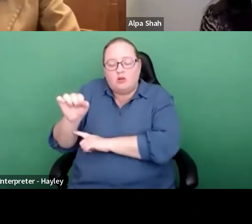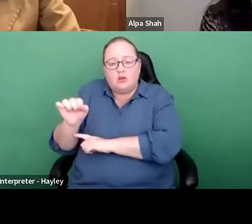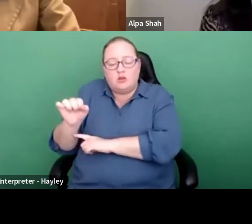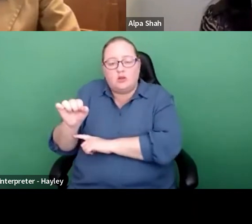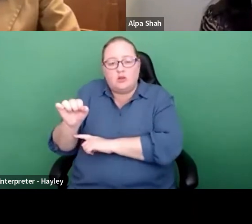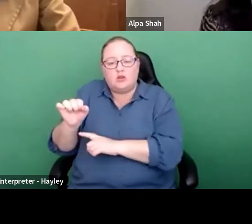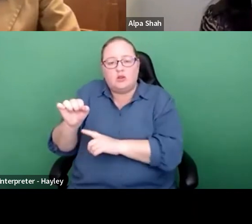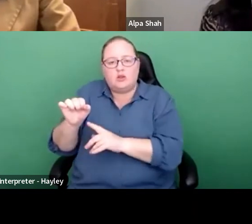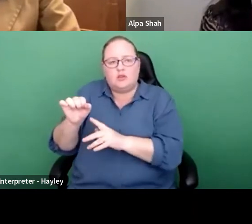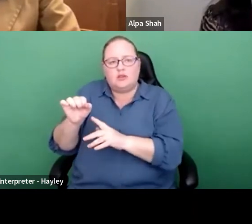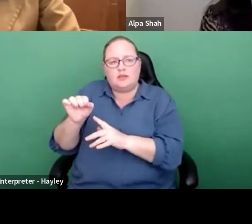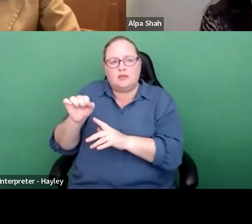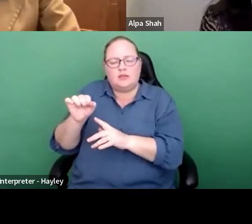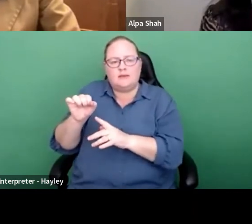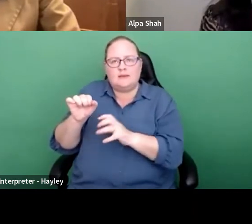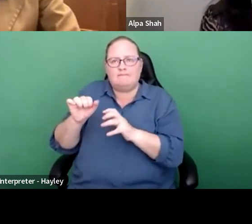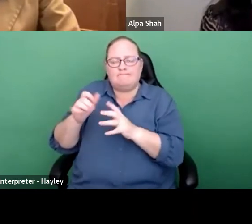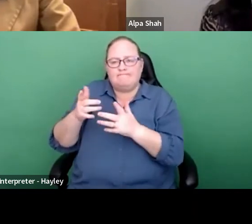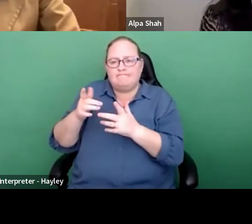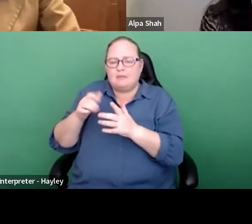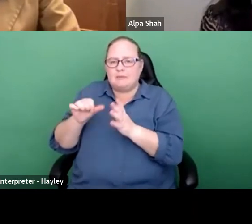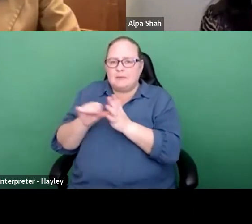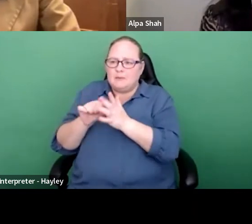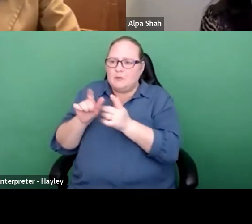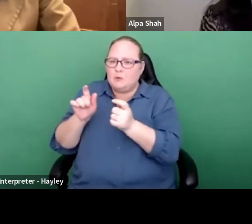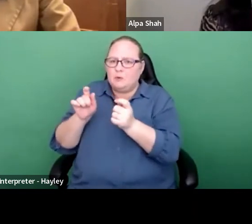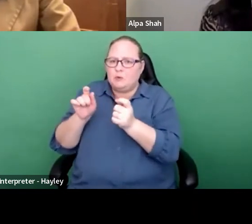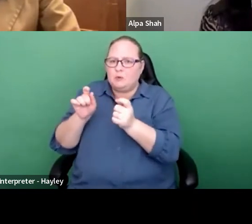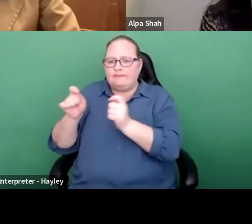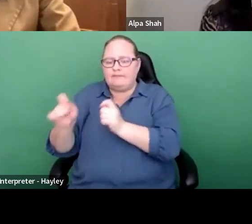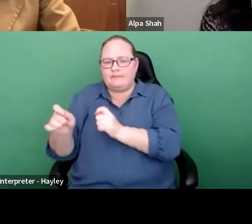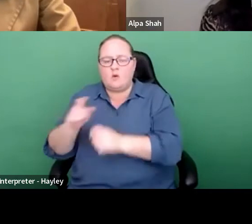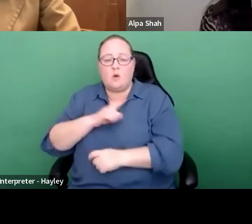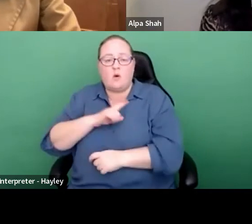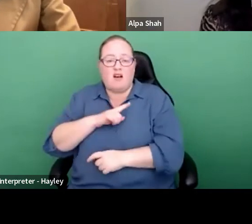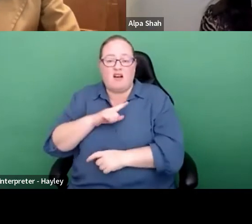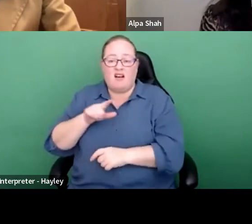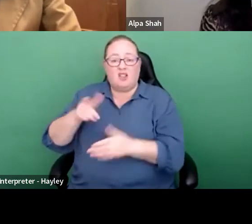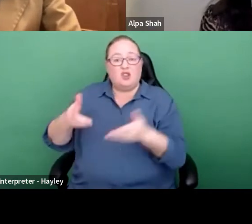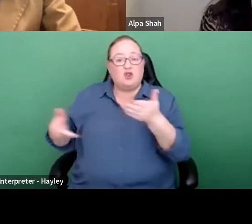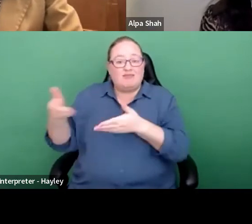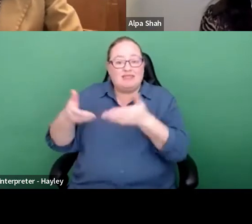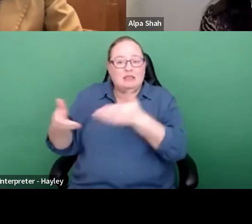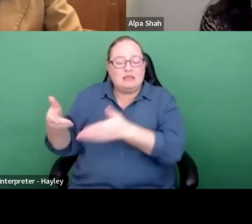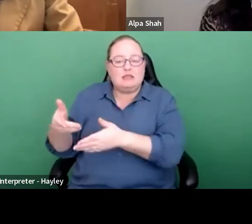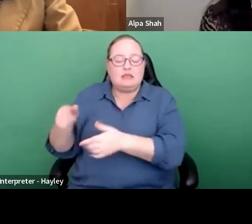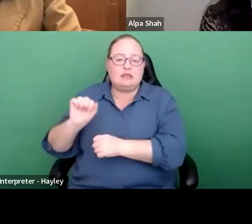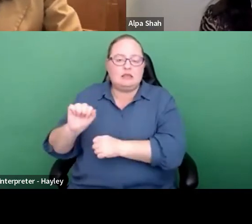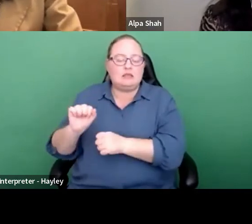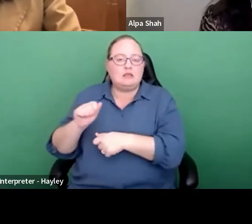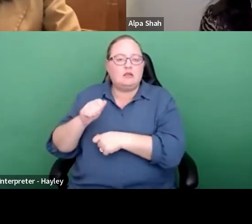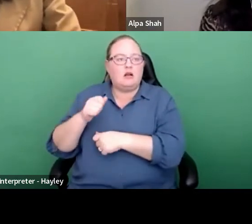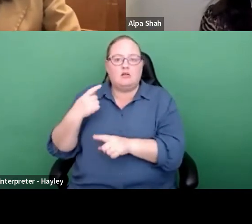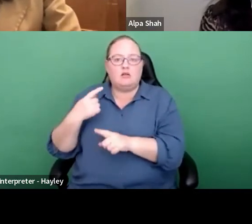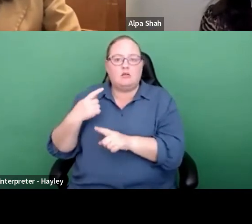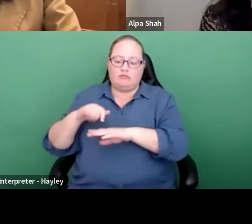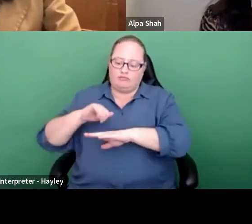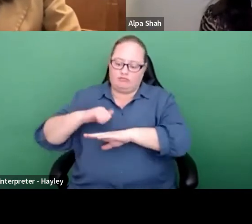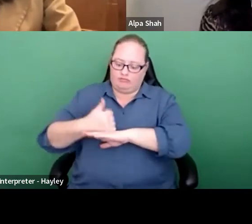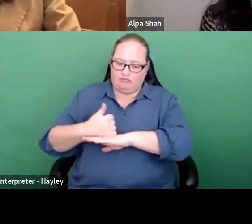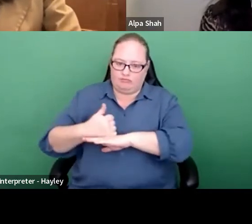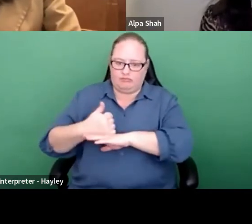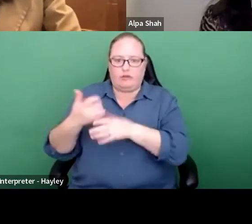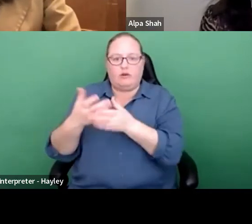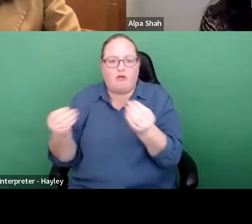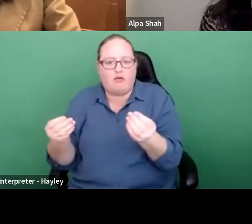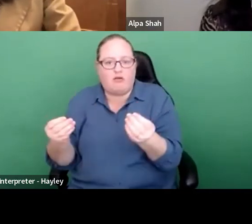of the fleeting nature of these charities and the fleeting nature of worker longevity. Since I came back from